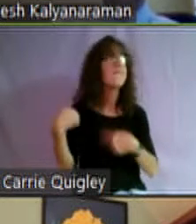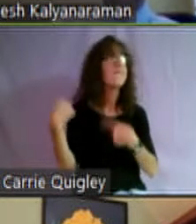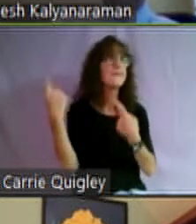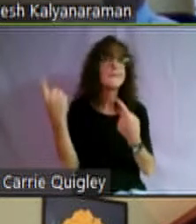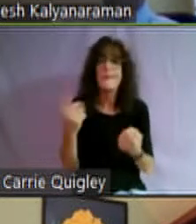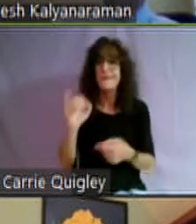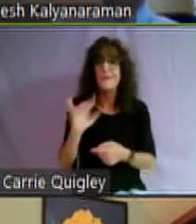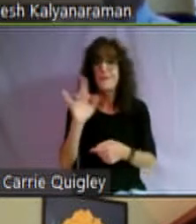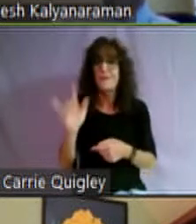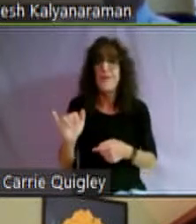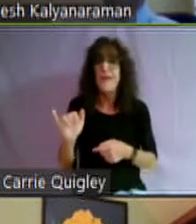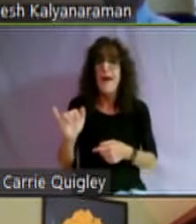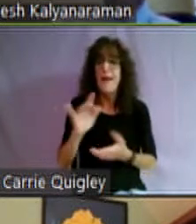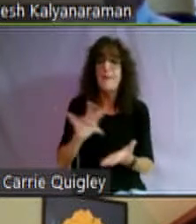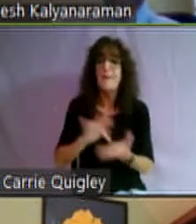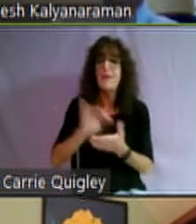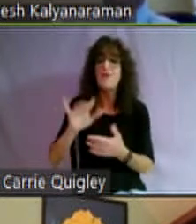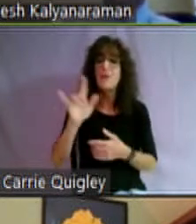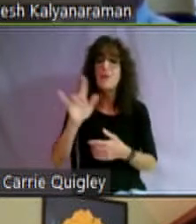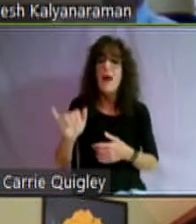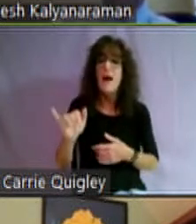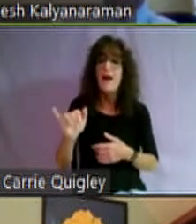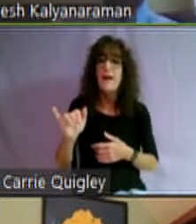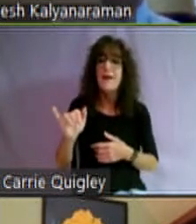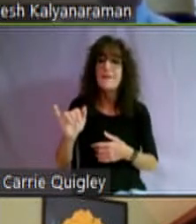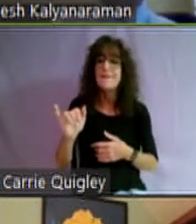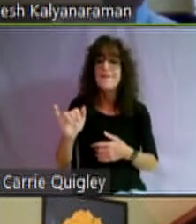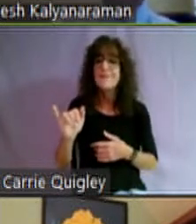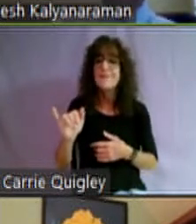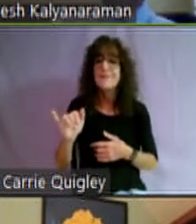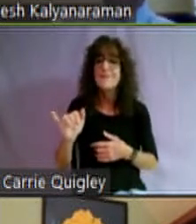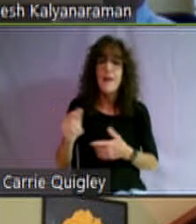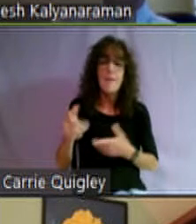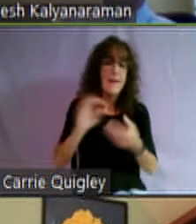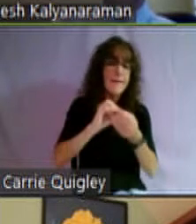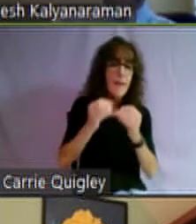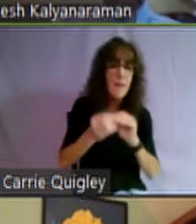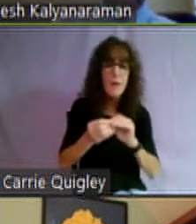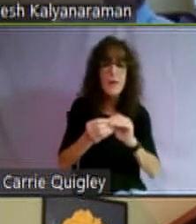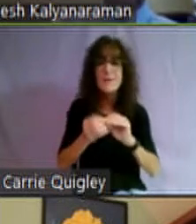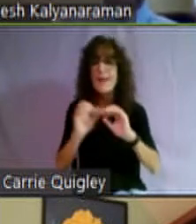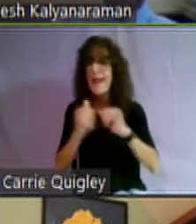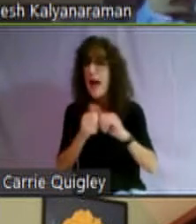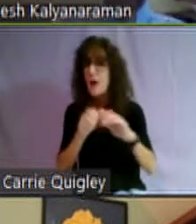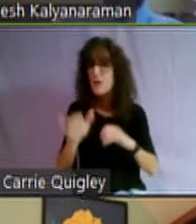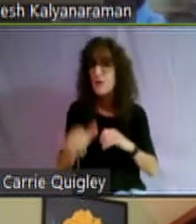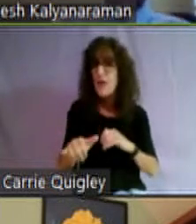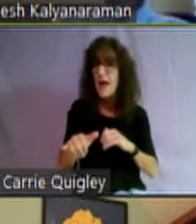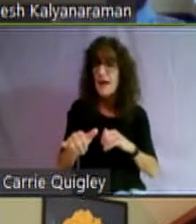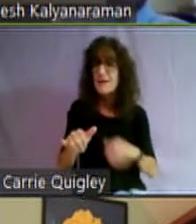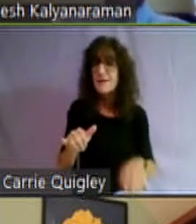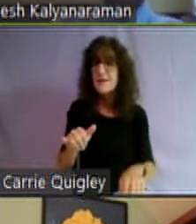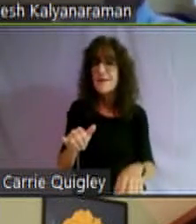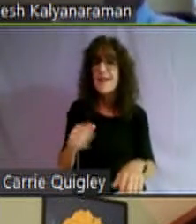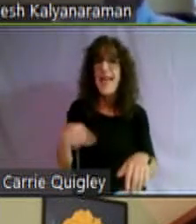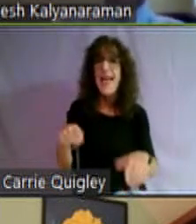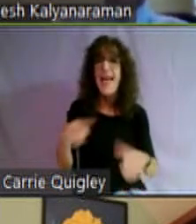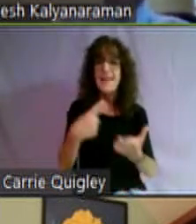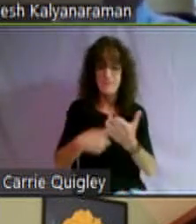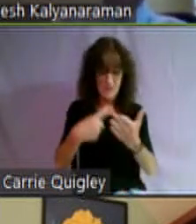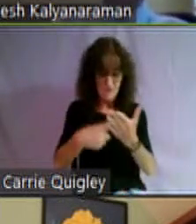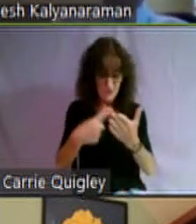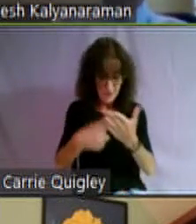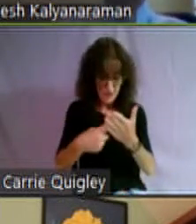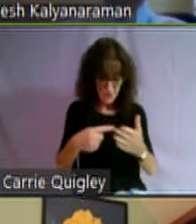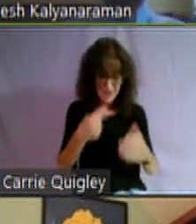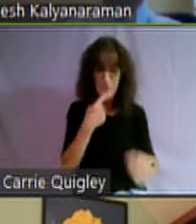July, mid-July, around metrics and protocols to do that. And they in conversation were